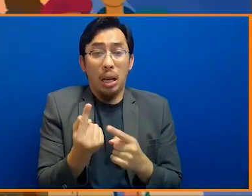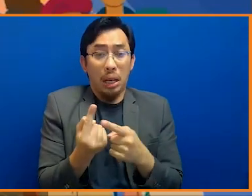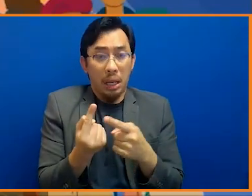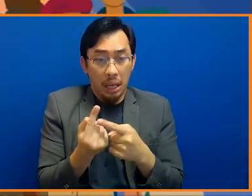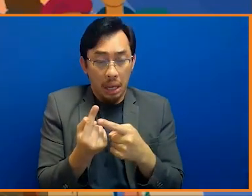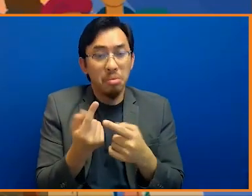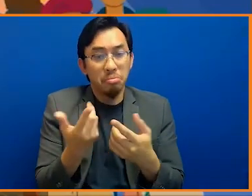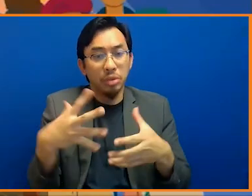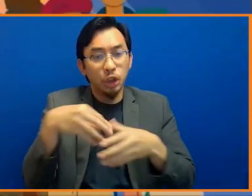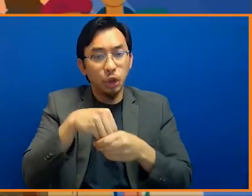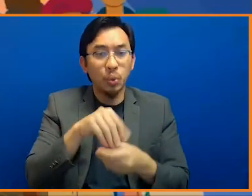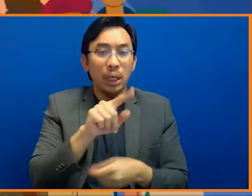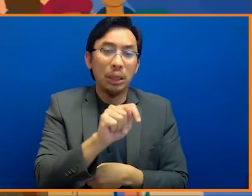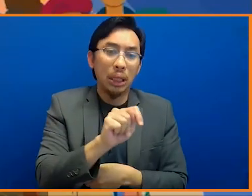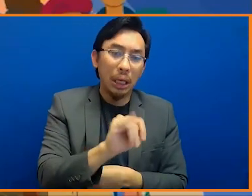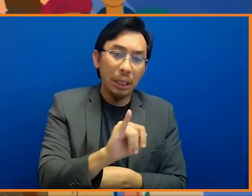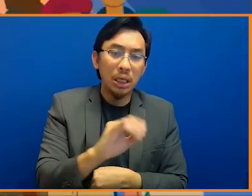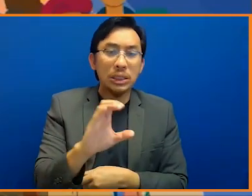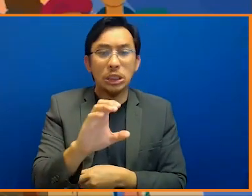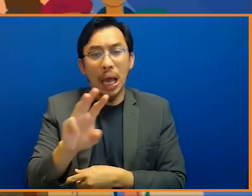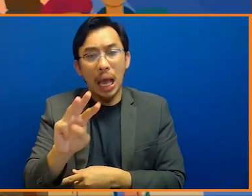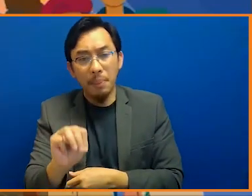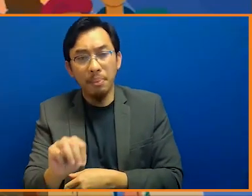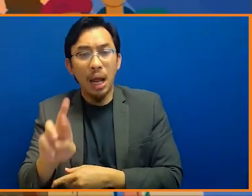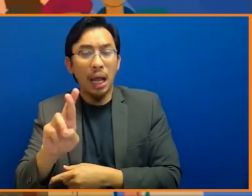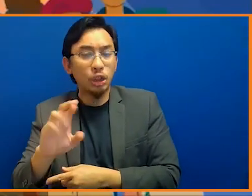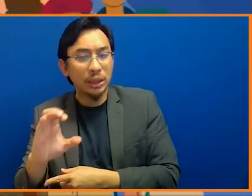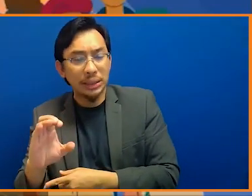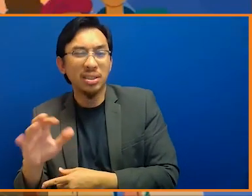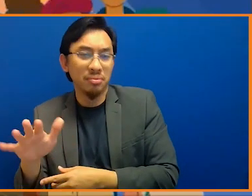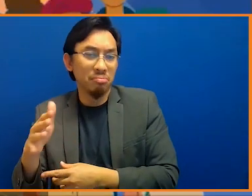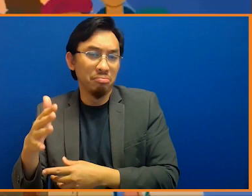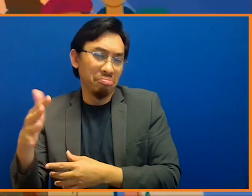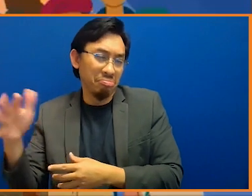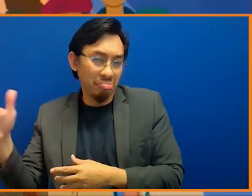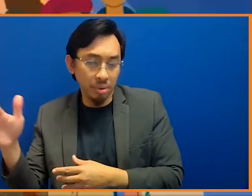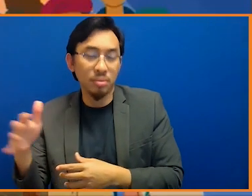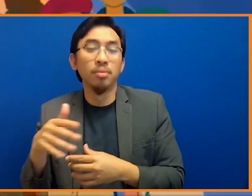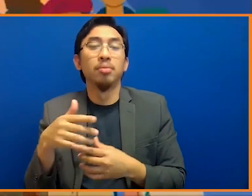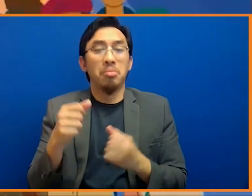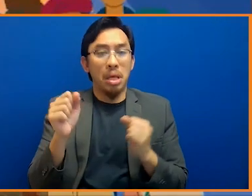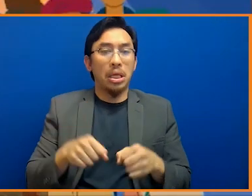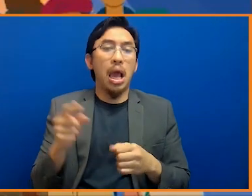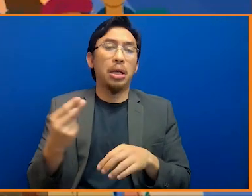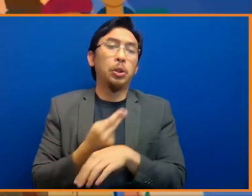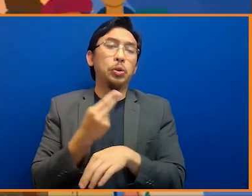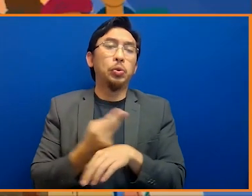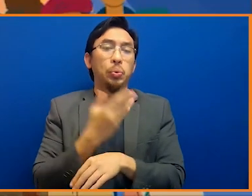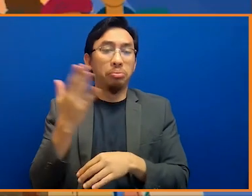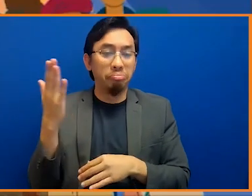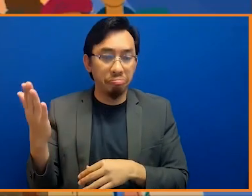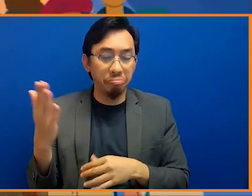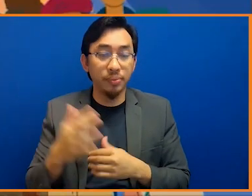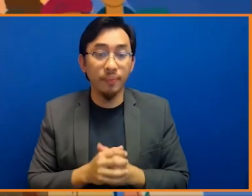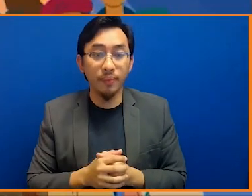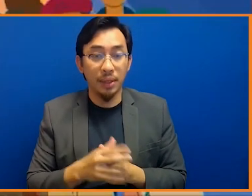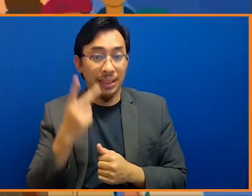are classified to TICM, RC, and so on. And then we use the previous method. We